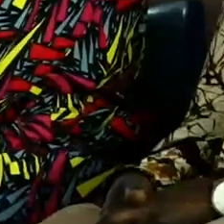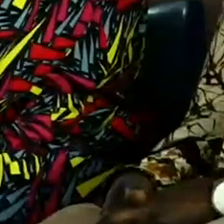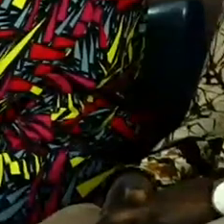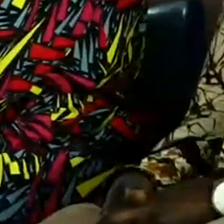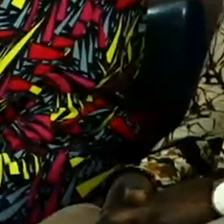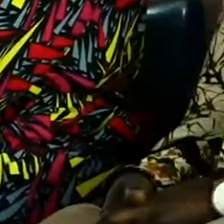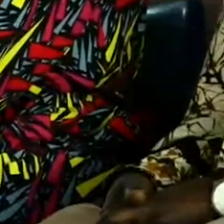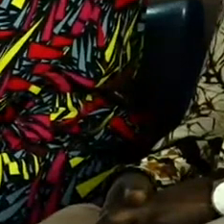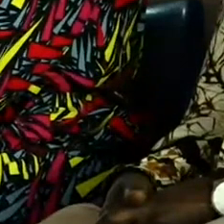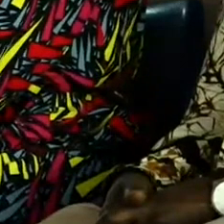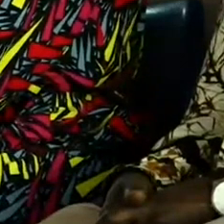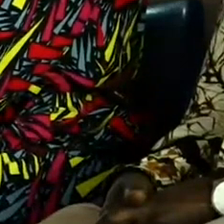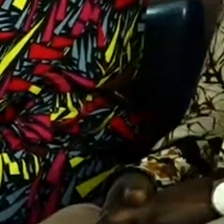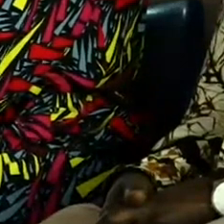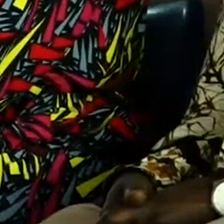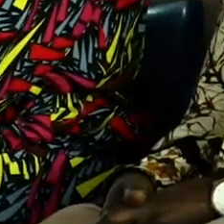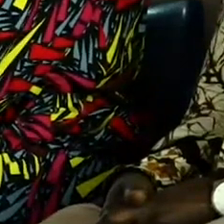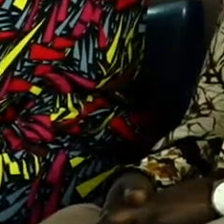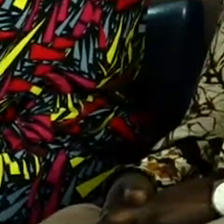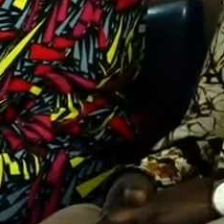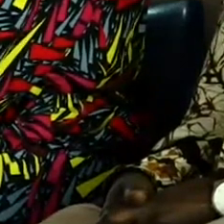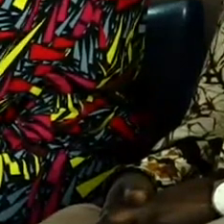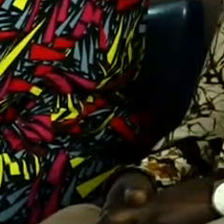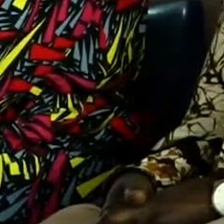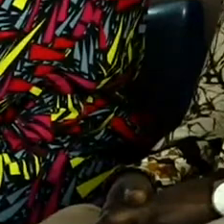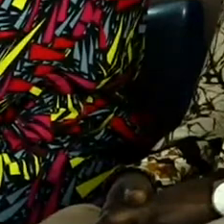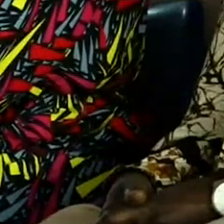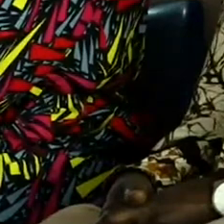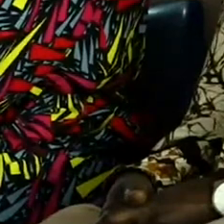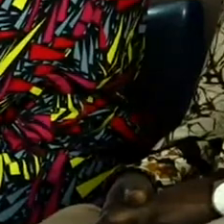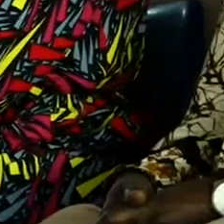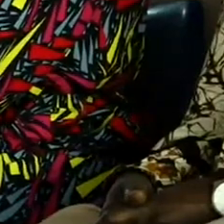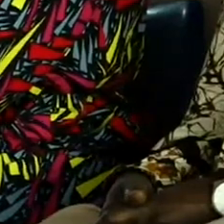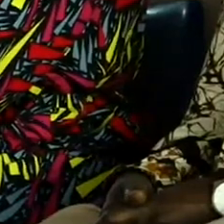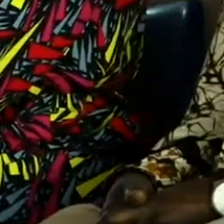may your Holy Spirit help them to put it into practice,